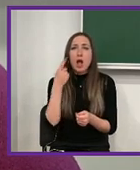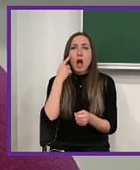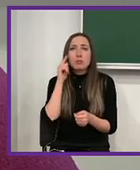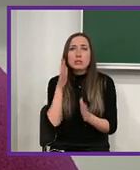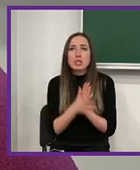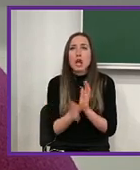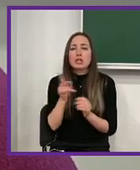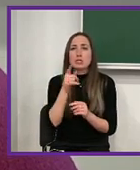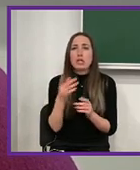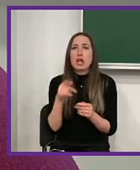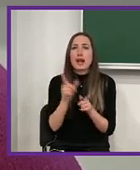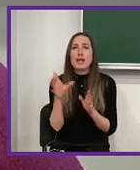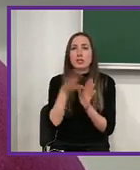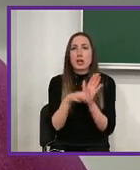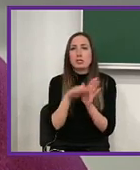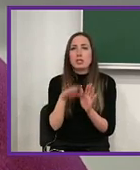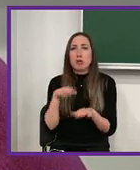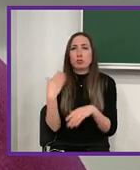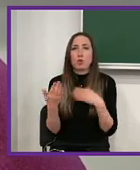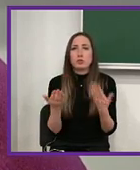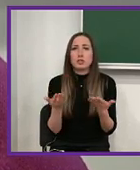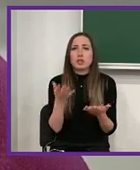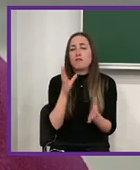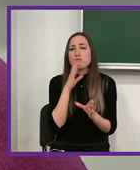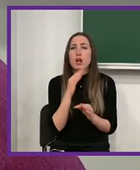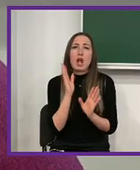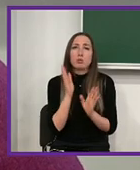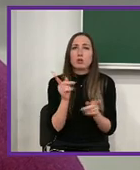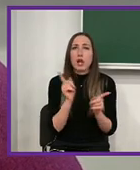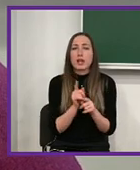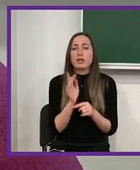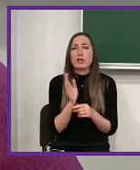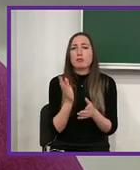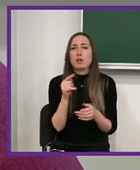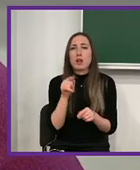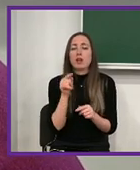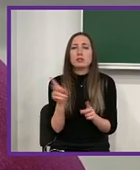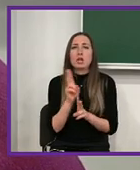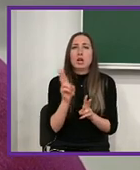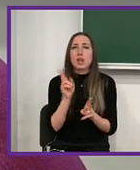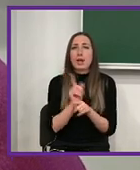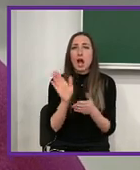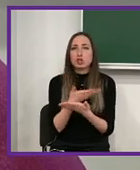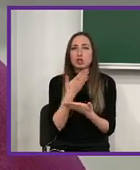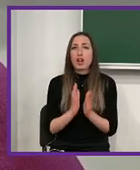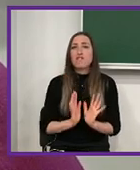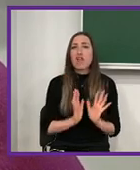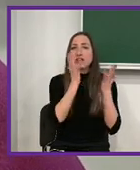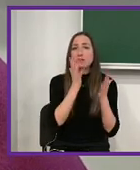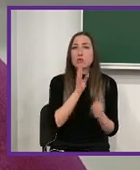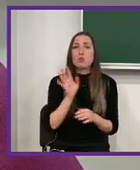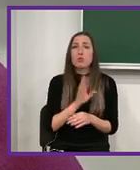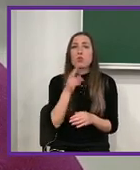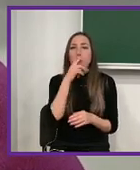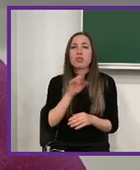difference between a successful operation and a failed business. I mean, one of my favorite examples is by Christina